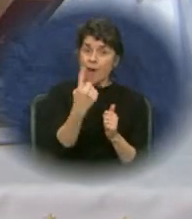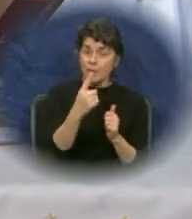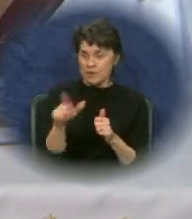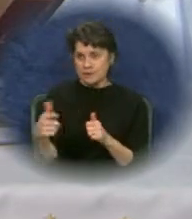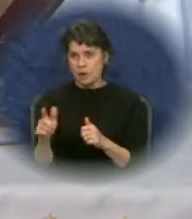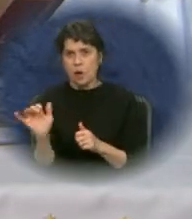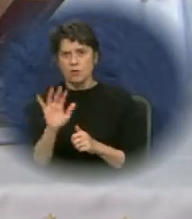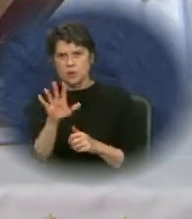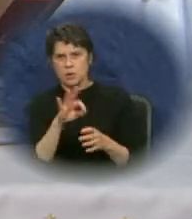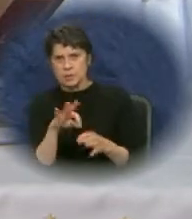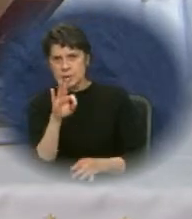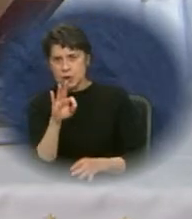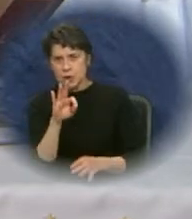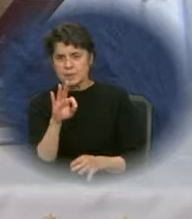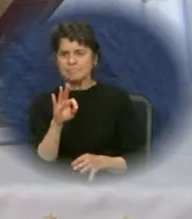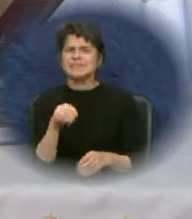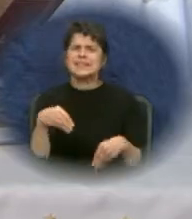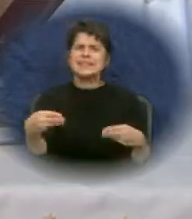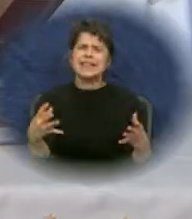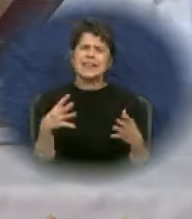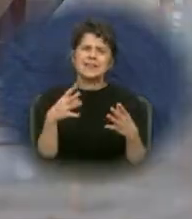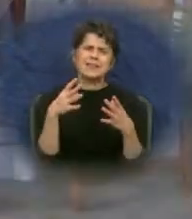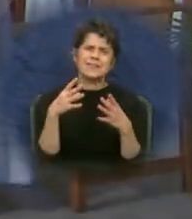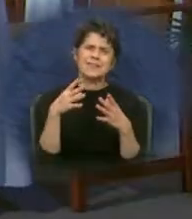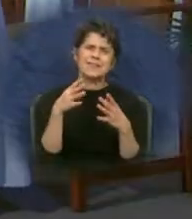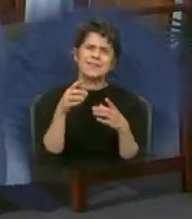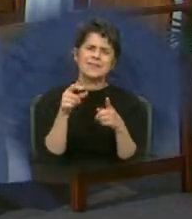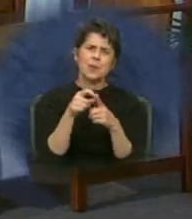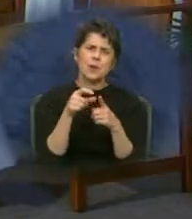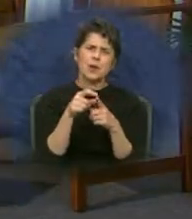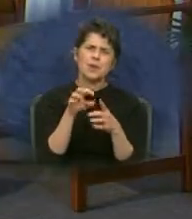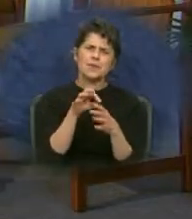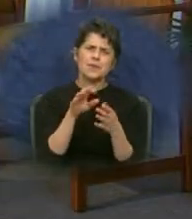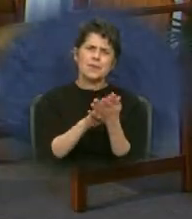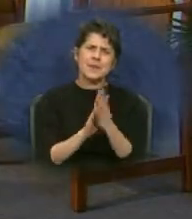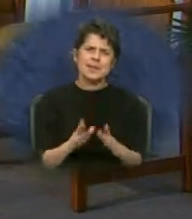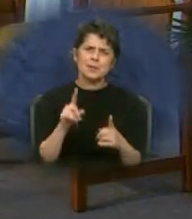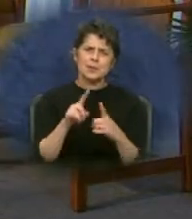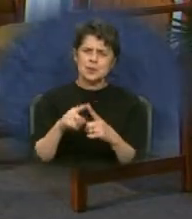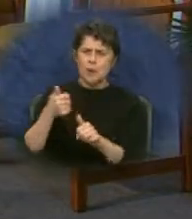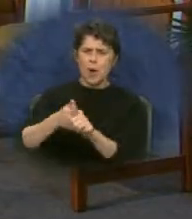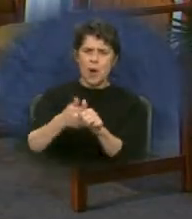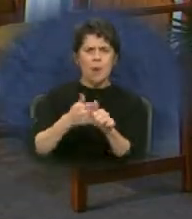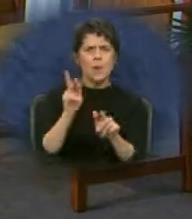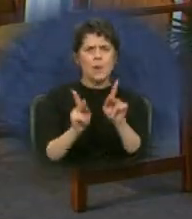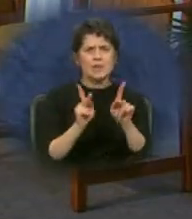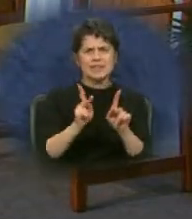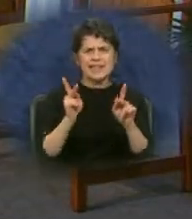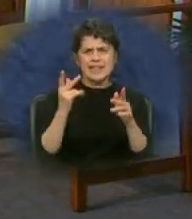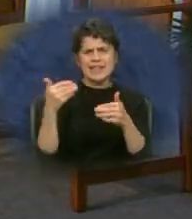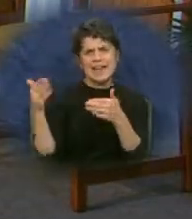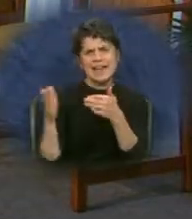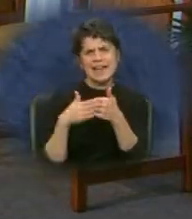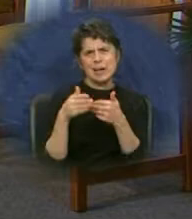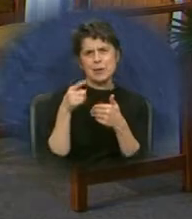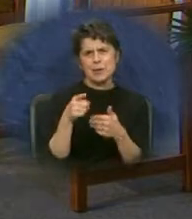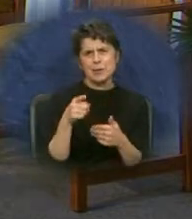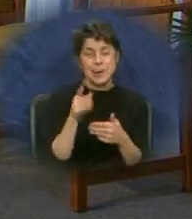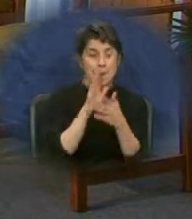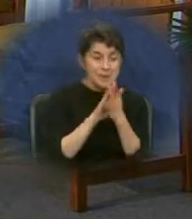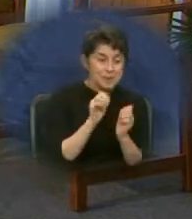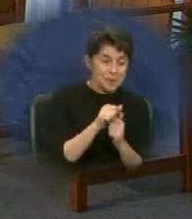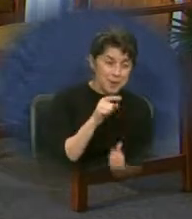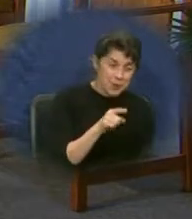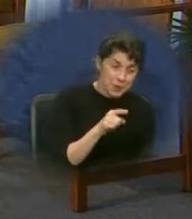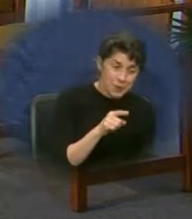Let's minister his word of peace to those near. Peace be with you, Anne. Peace be with you. Peace be with you, Danny. Thank you. Peace be with you, Will.